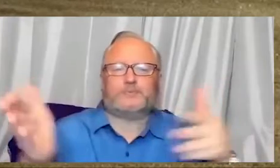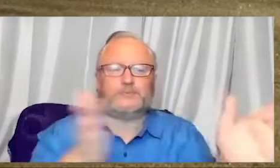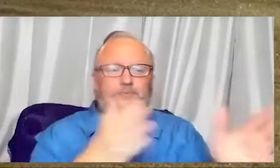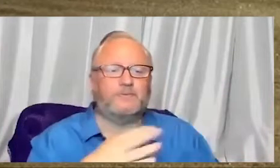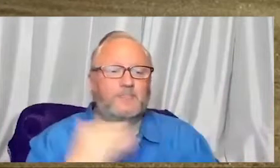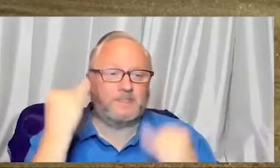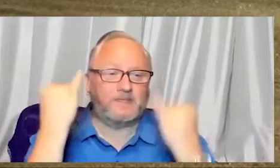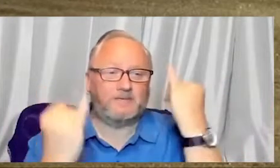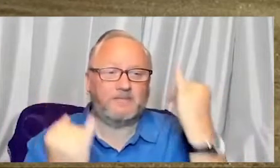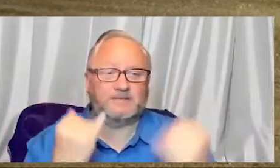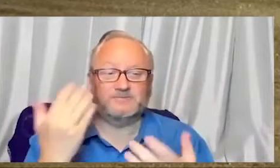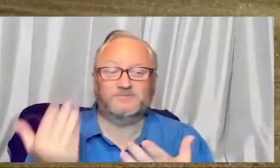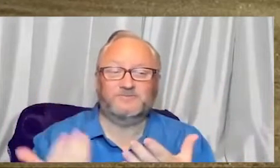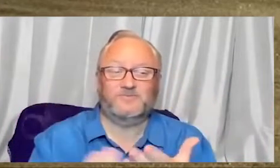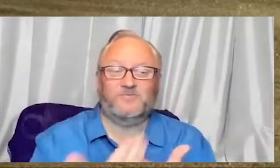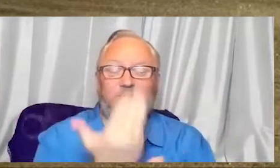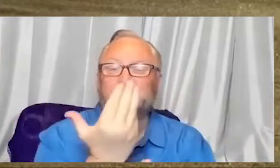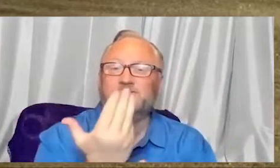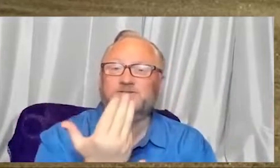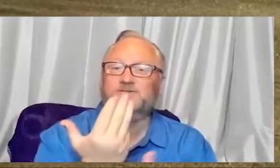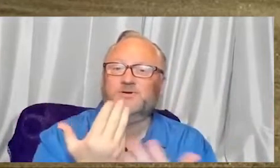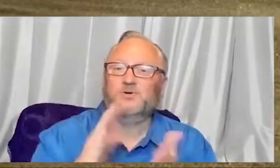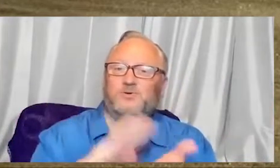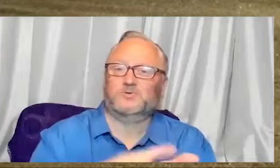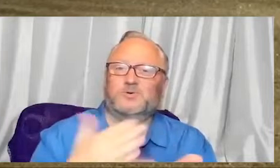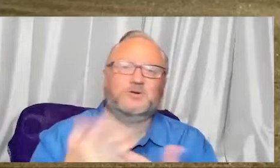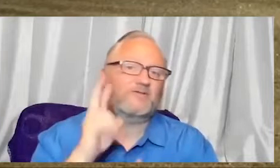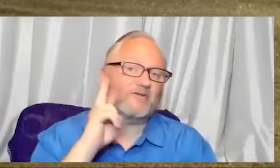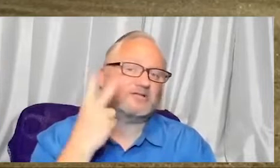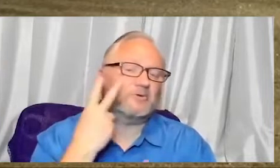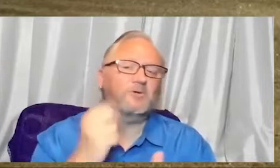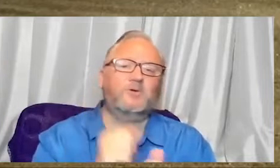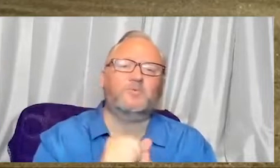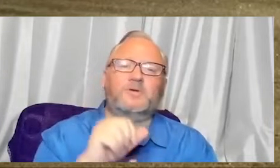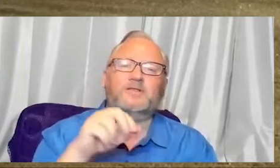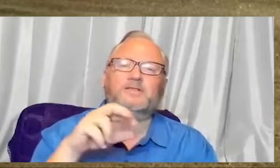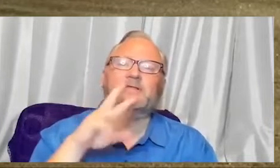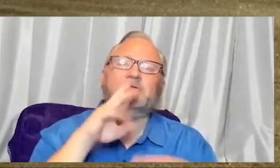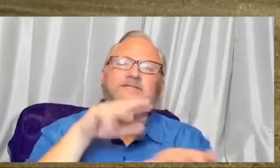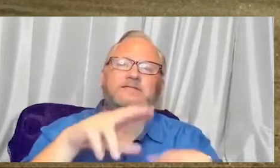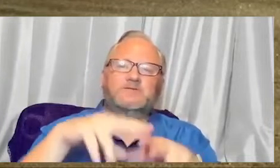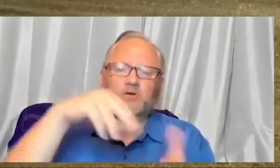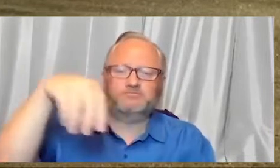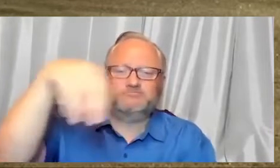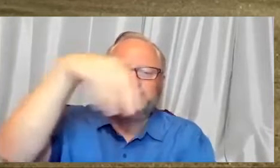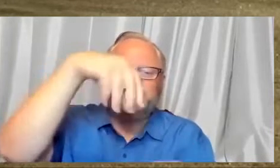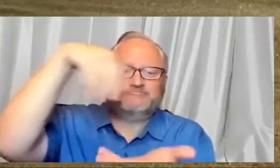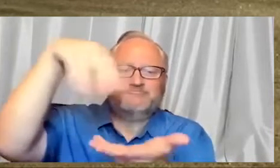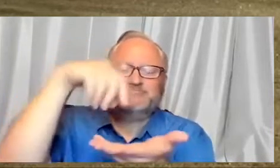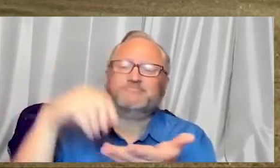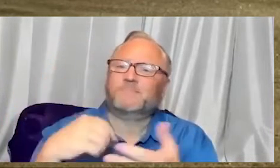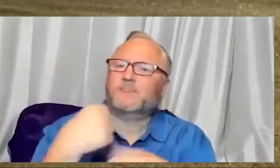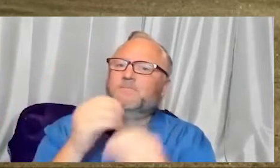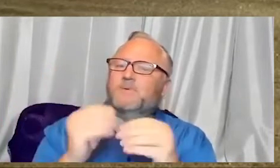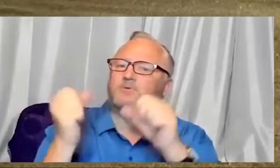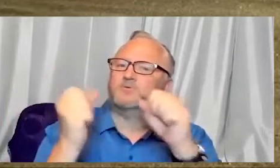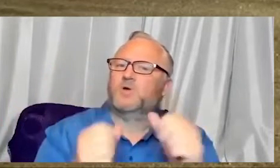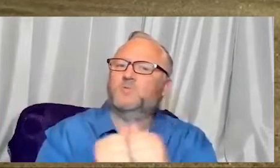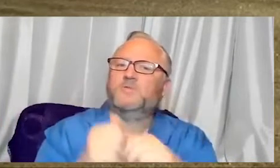Imagine fresh roasted vegetables sprinkled with its flavor, bright made brighter with its salinity.